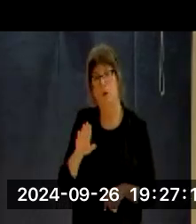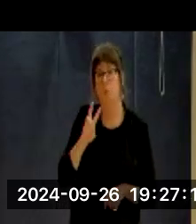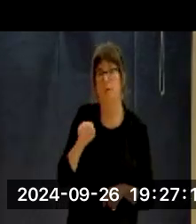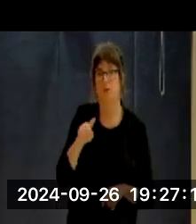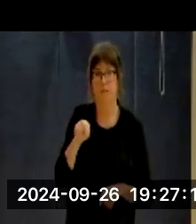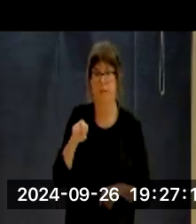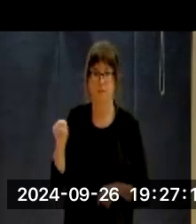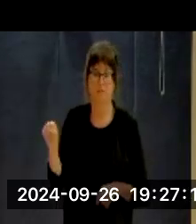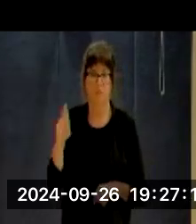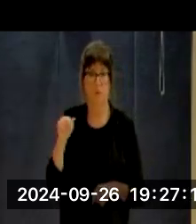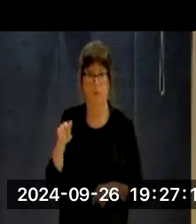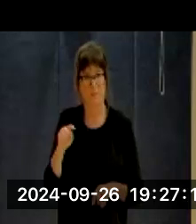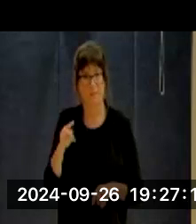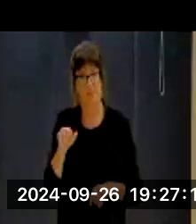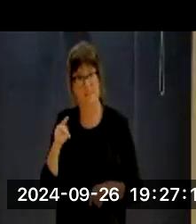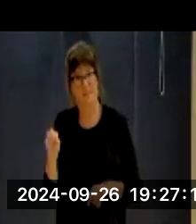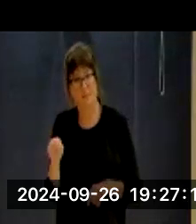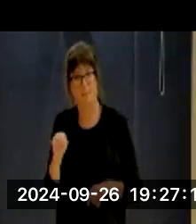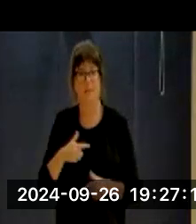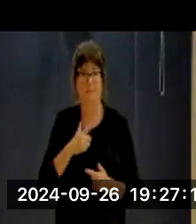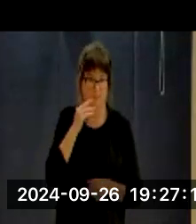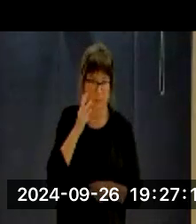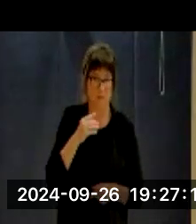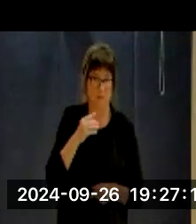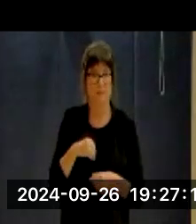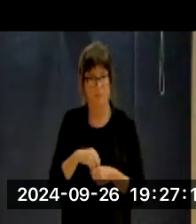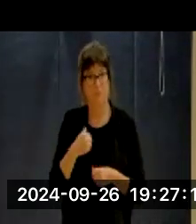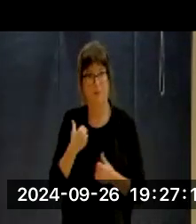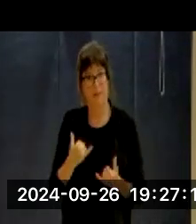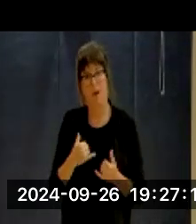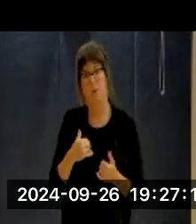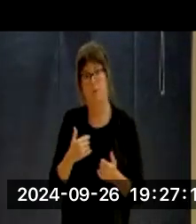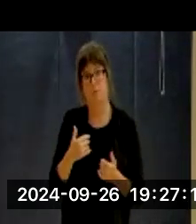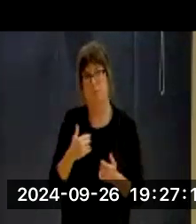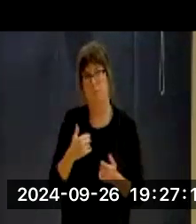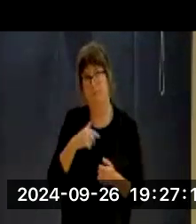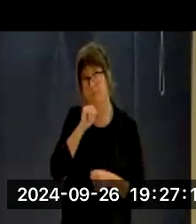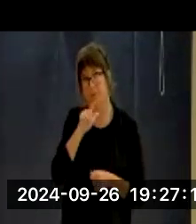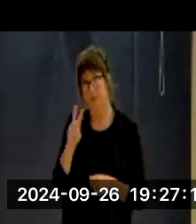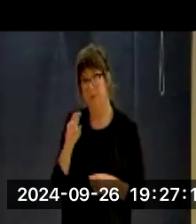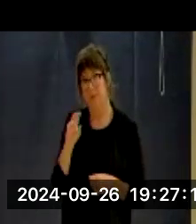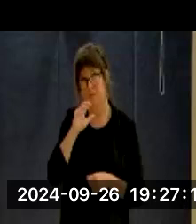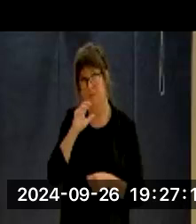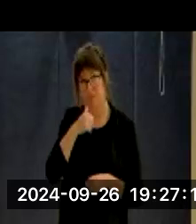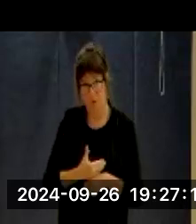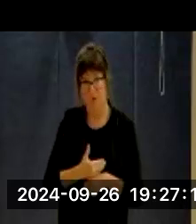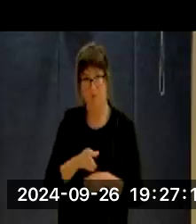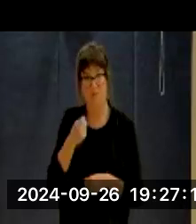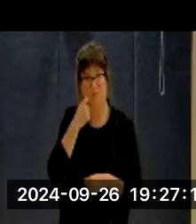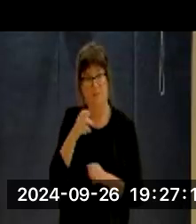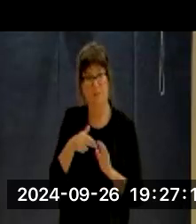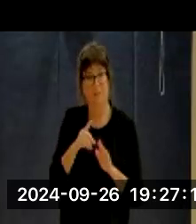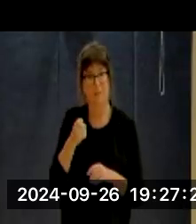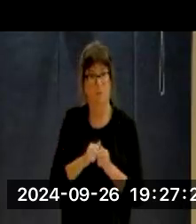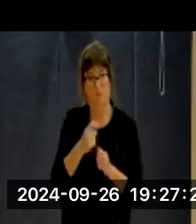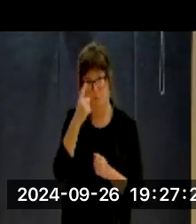experience, ADHD, autism, also now mother of a 26-year-old daughter who just got diagnosed with brain